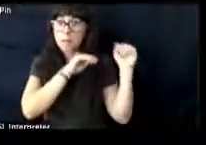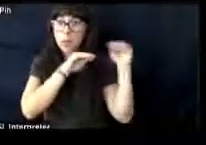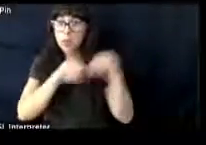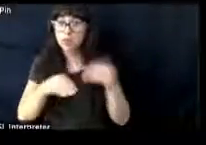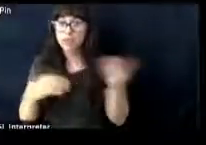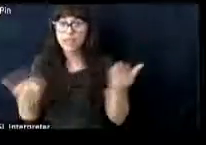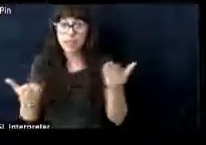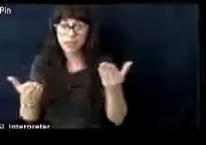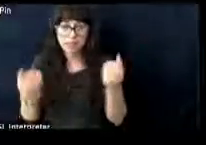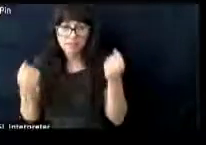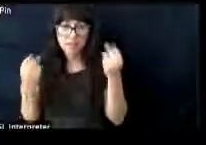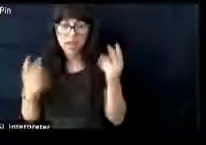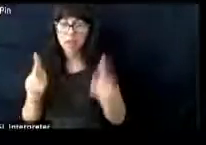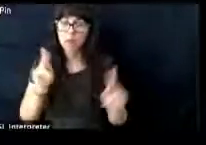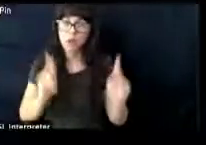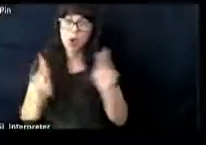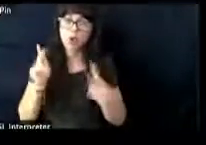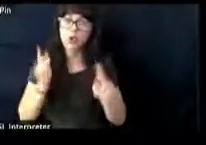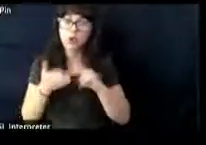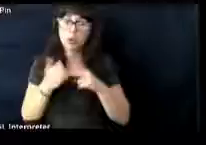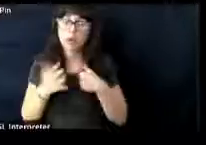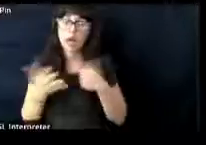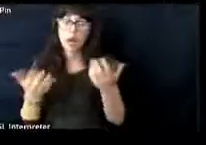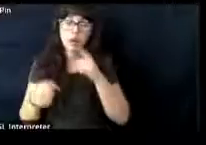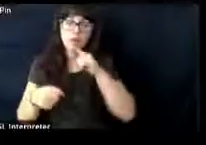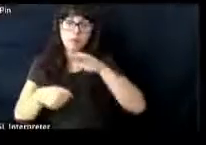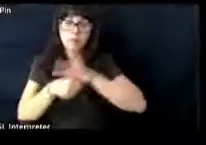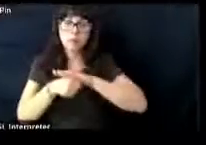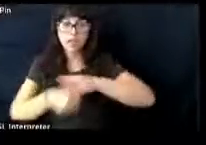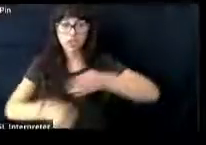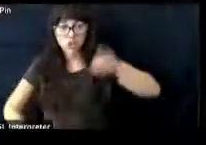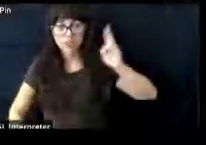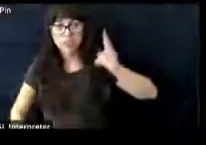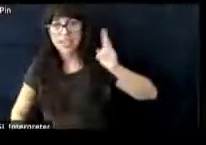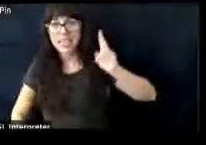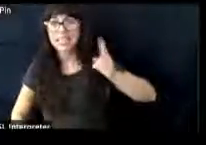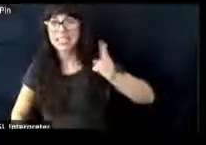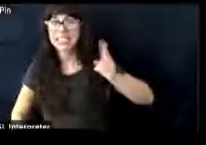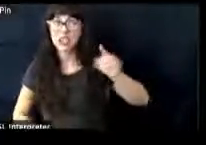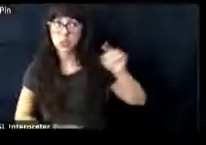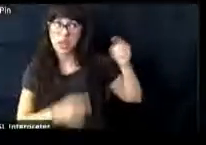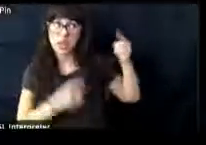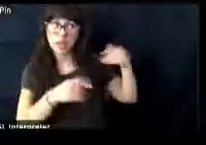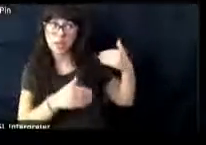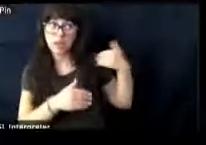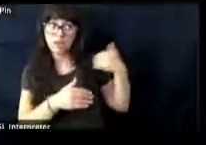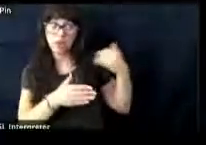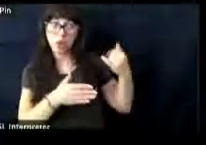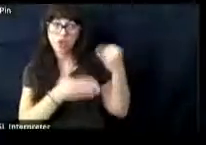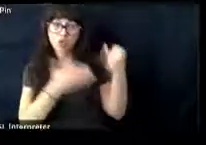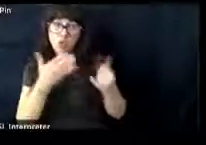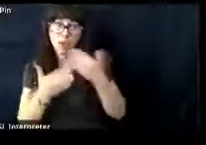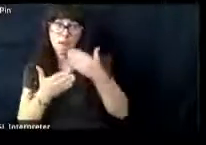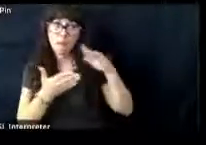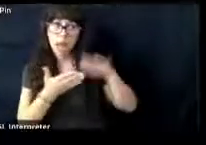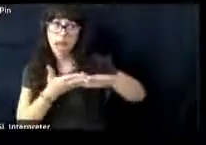So I want to assure the history will not happen again from Hacienda